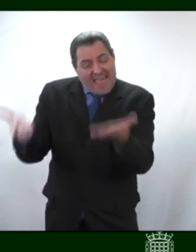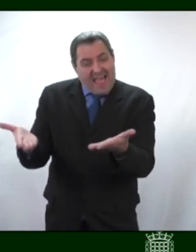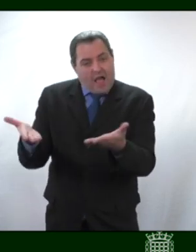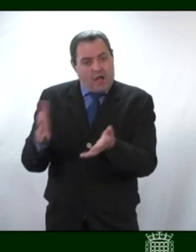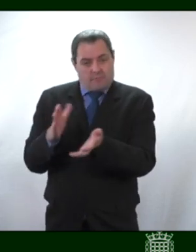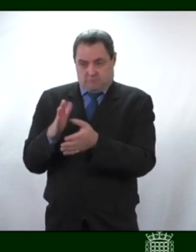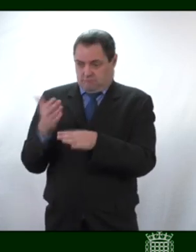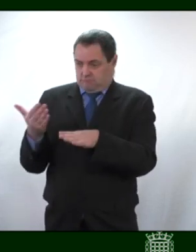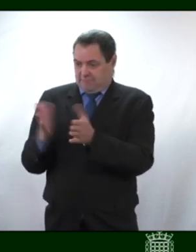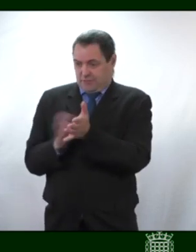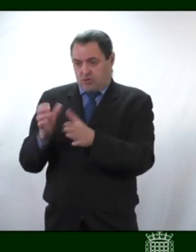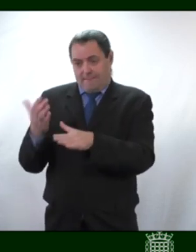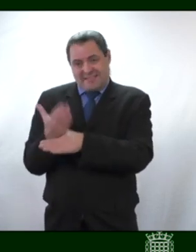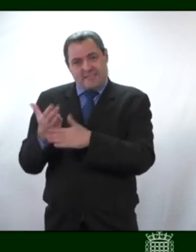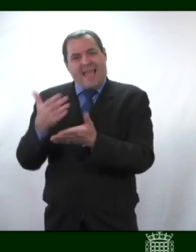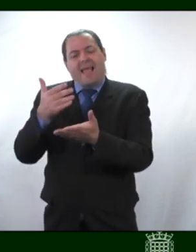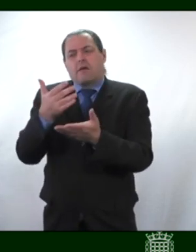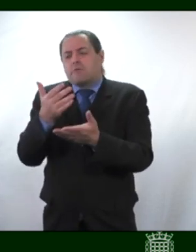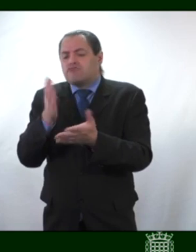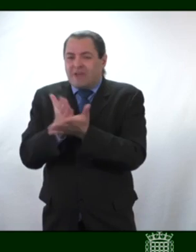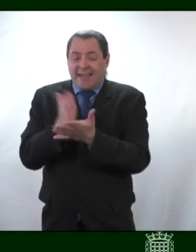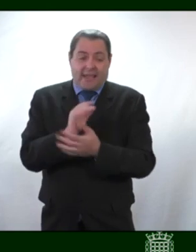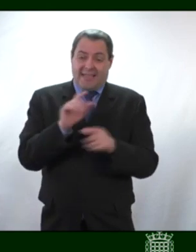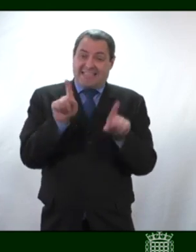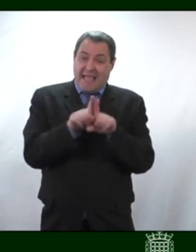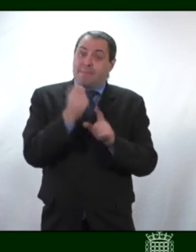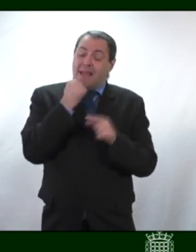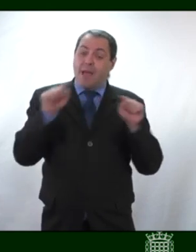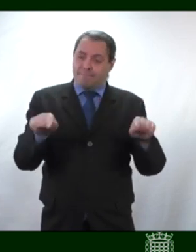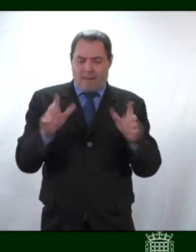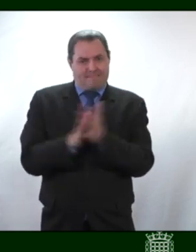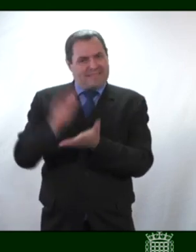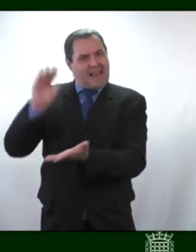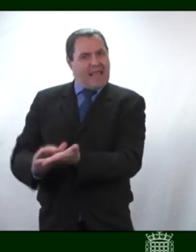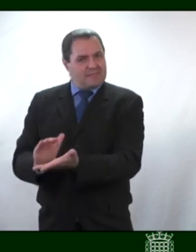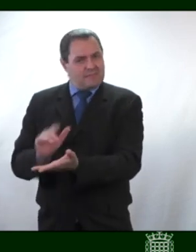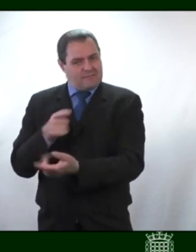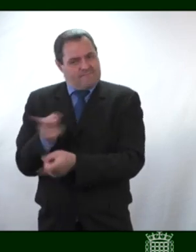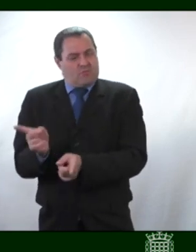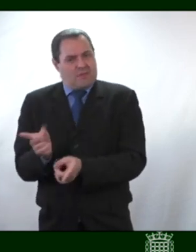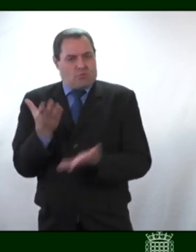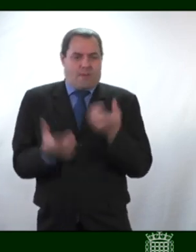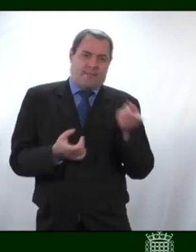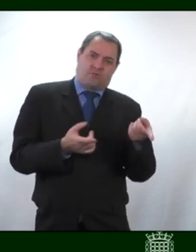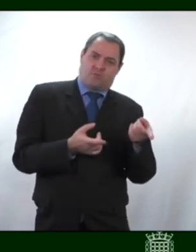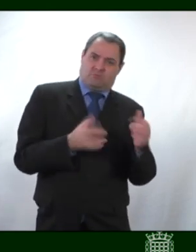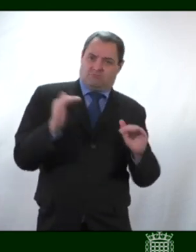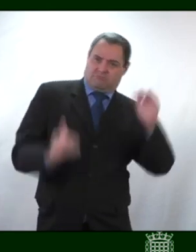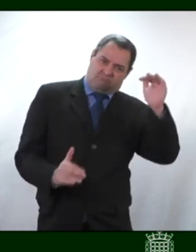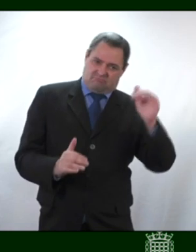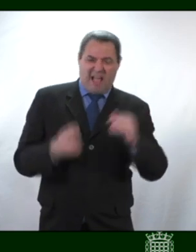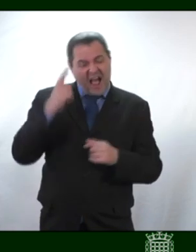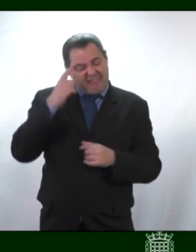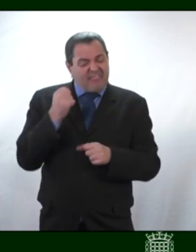lot less than businesses elsewhere. And can I tell him tonight that his government has really misjudged